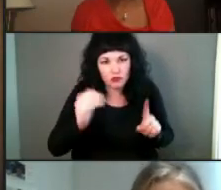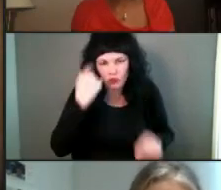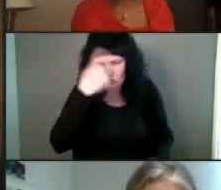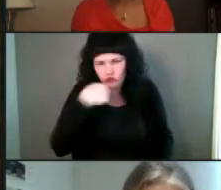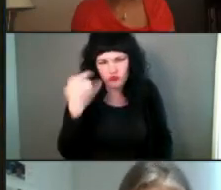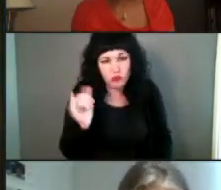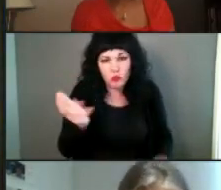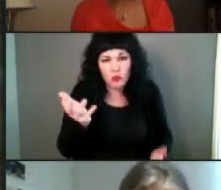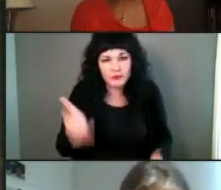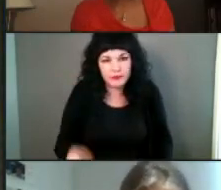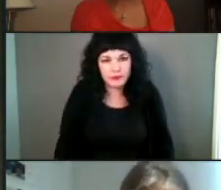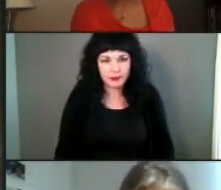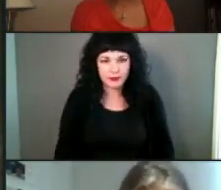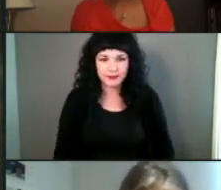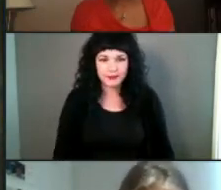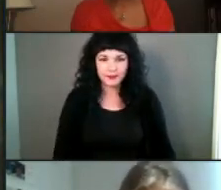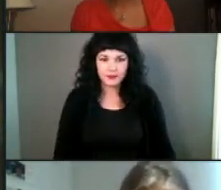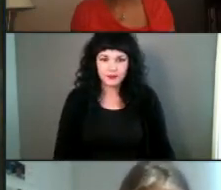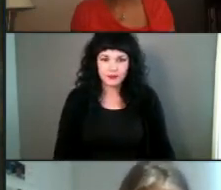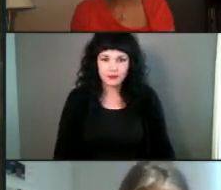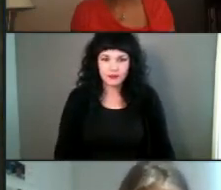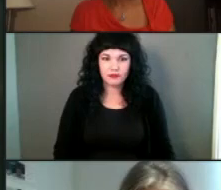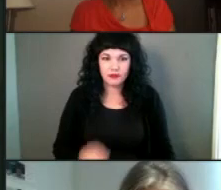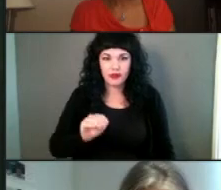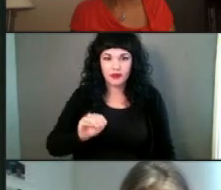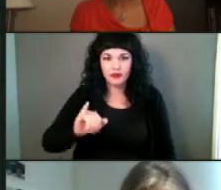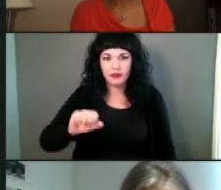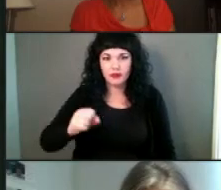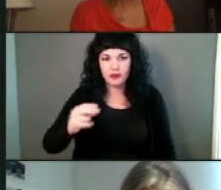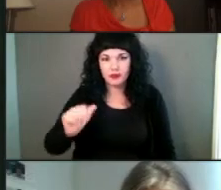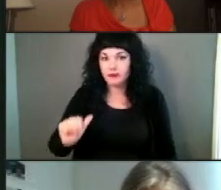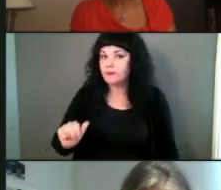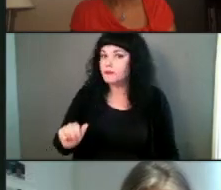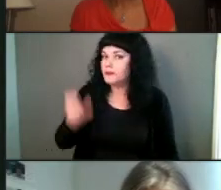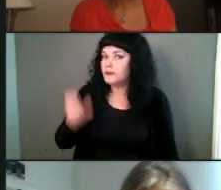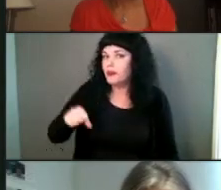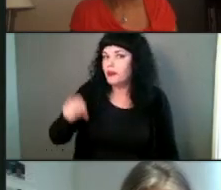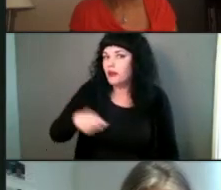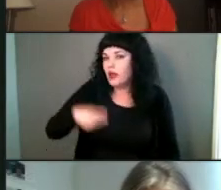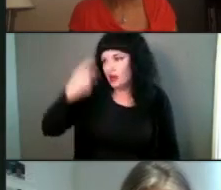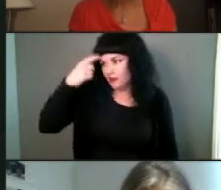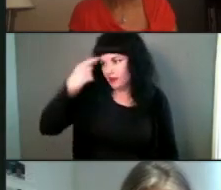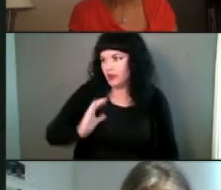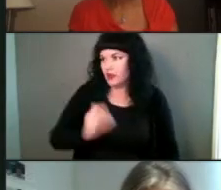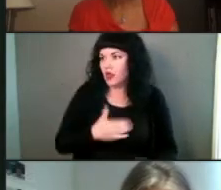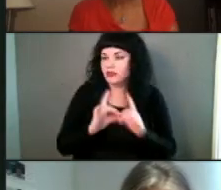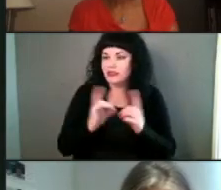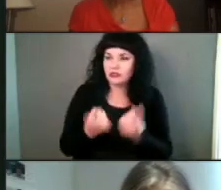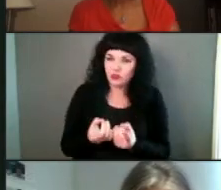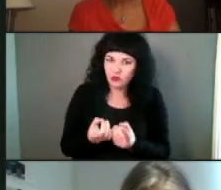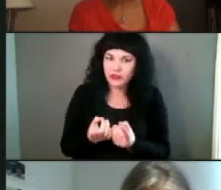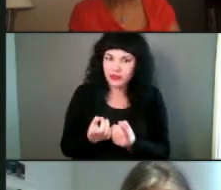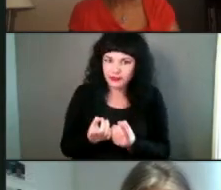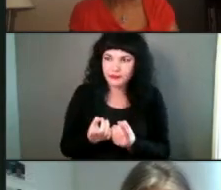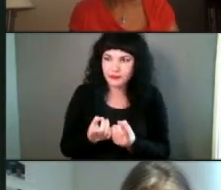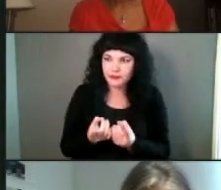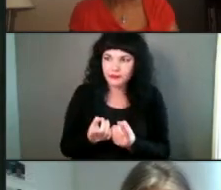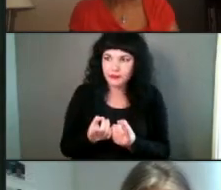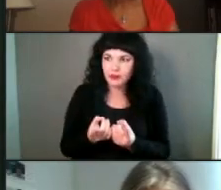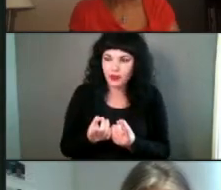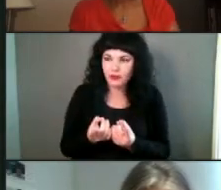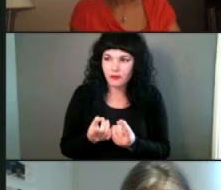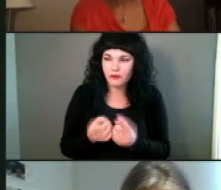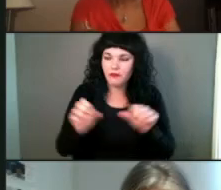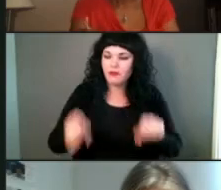Yeah, definitely. I think as a district, this is something that I can say confidently on behalf of